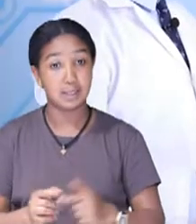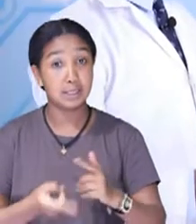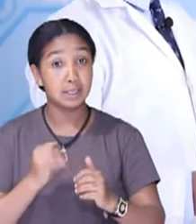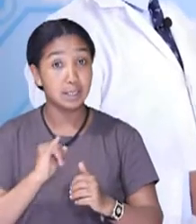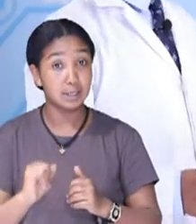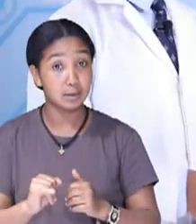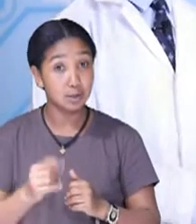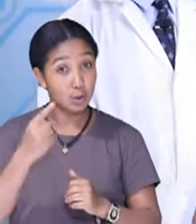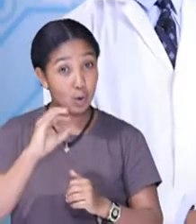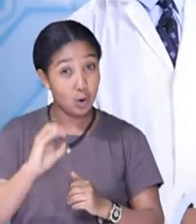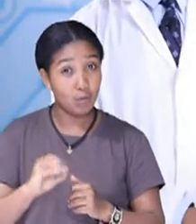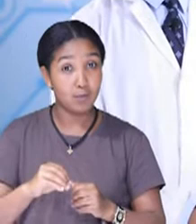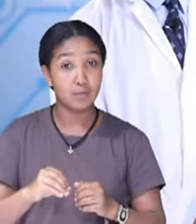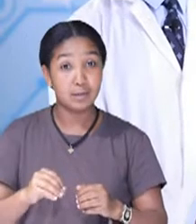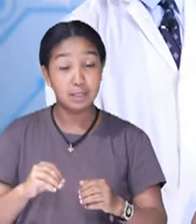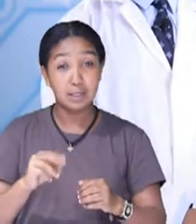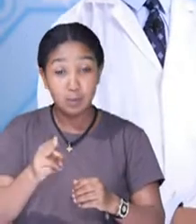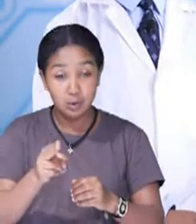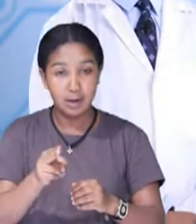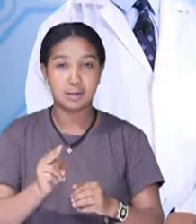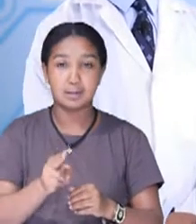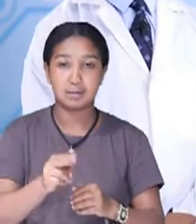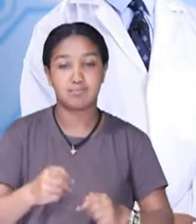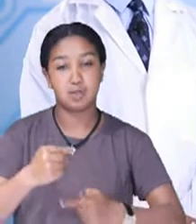This is theory of spontaneous generation.